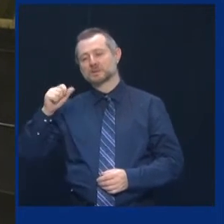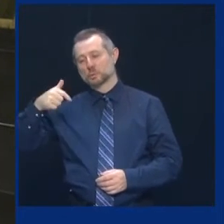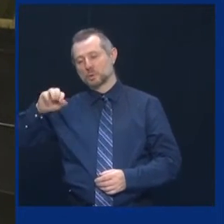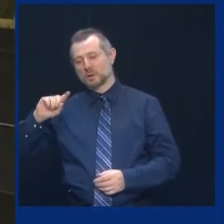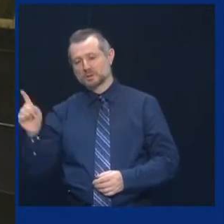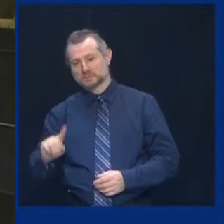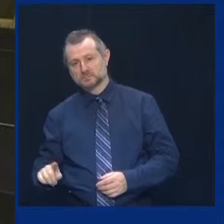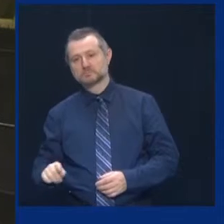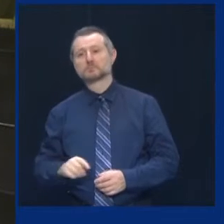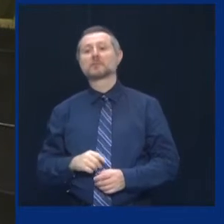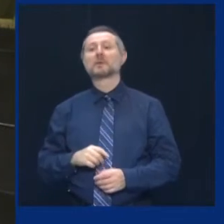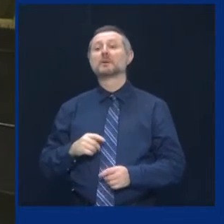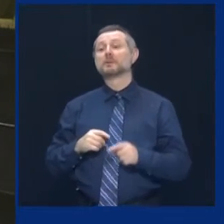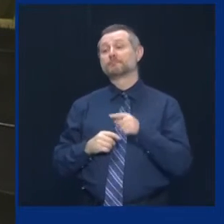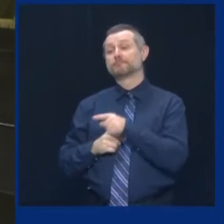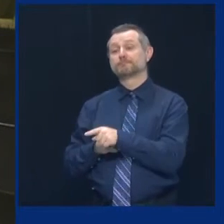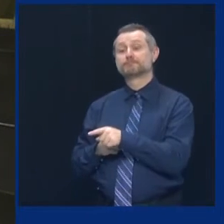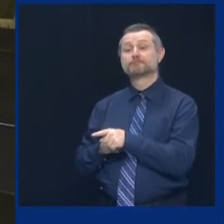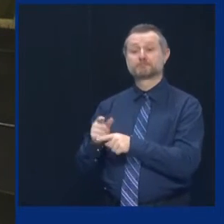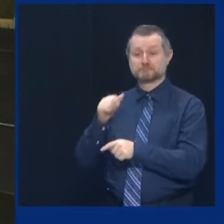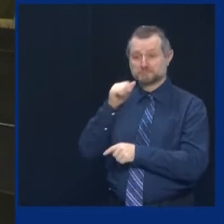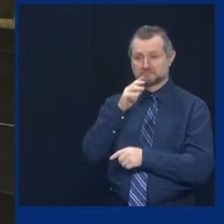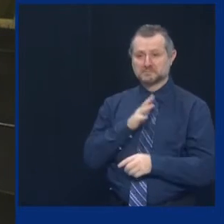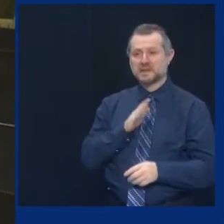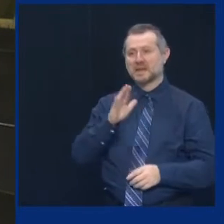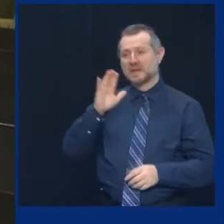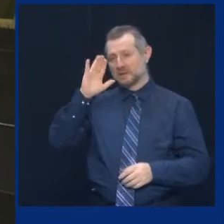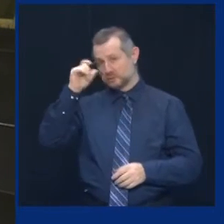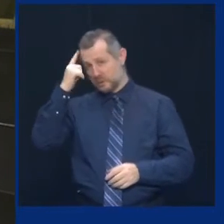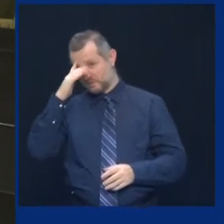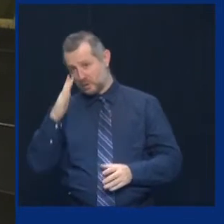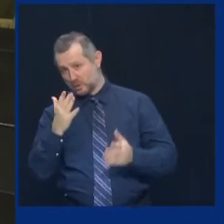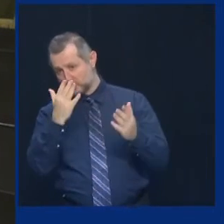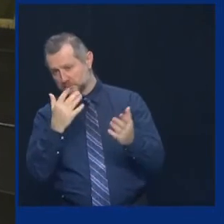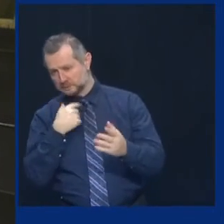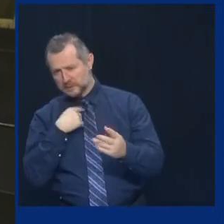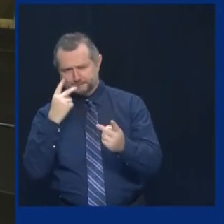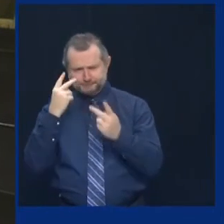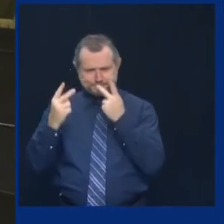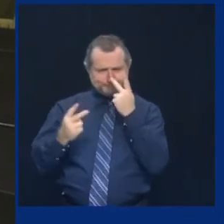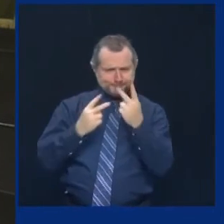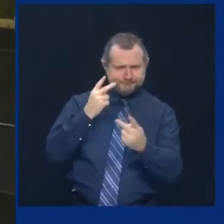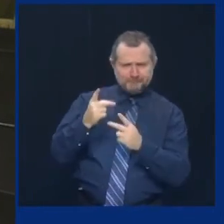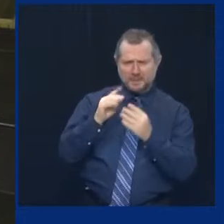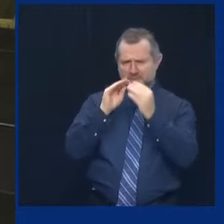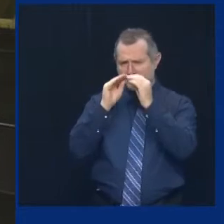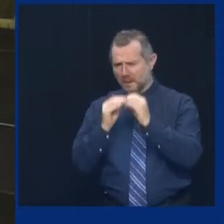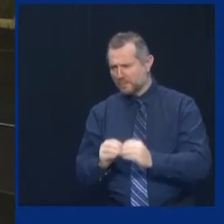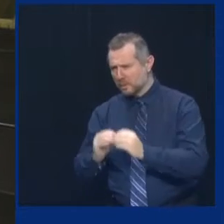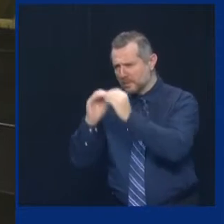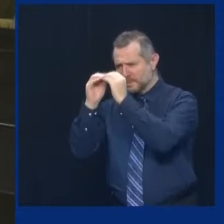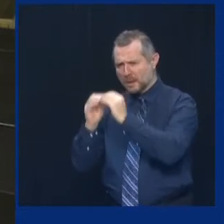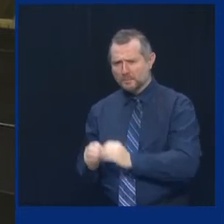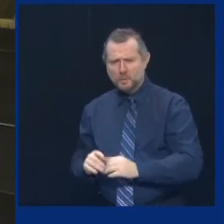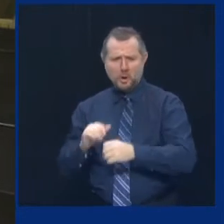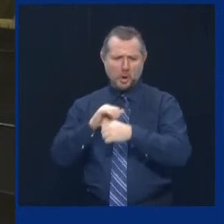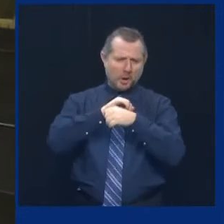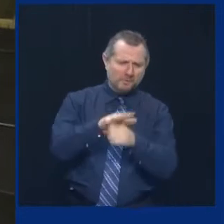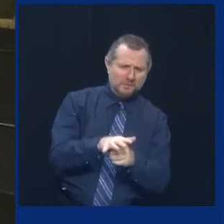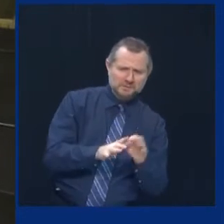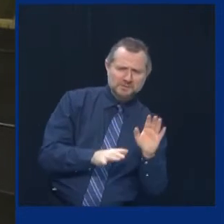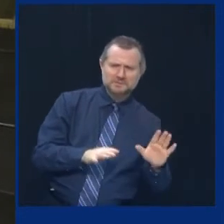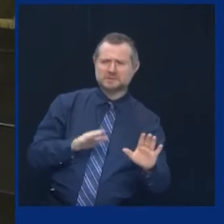Hi, Governor. Over the weekend, we've been seeing members of Congress setting the COVID-19 vaccine as